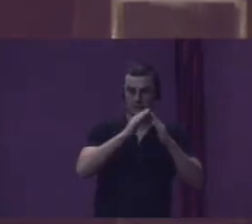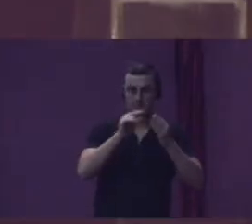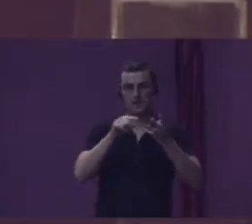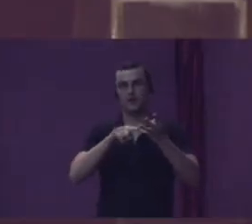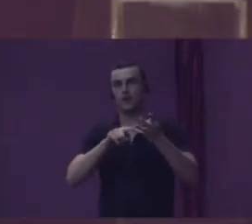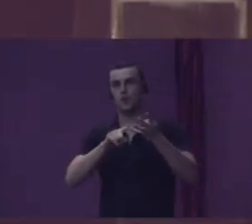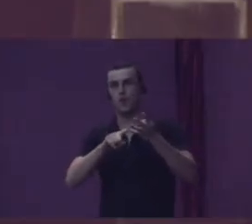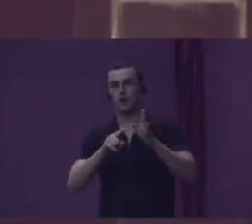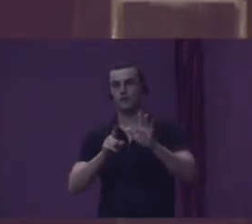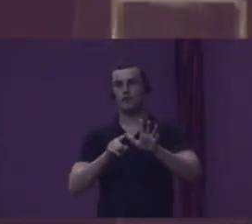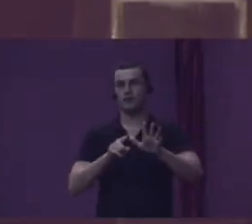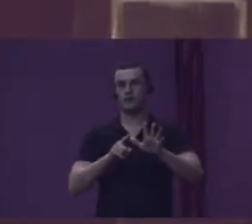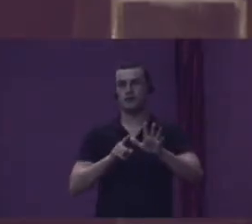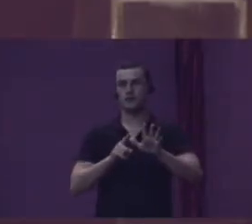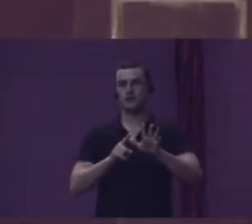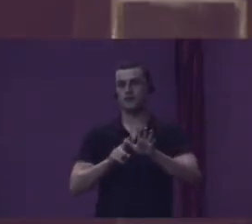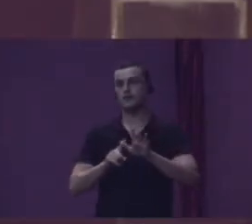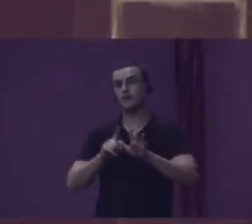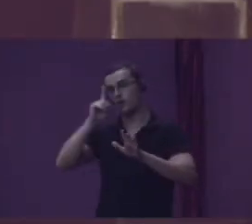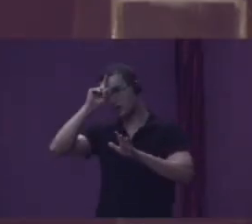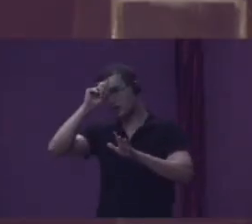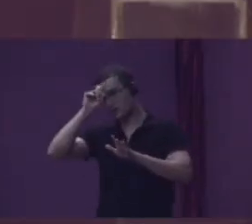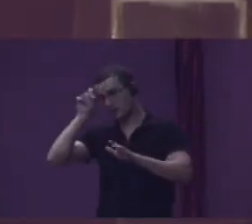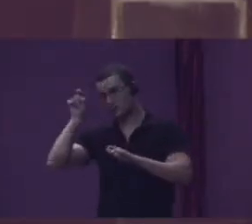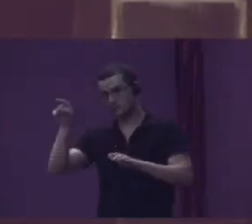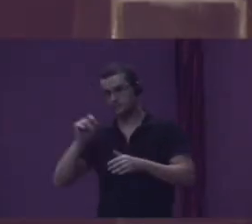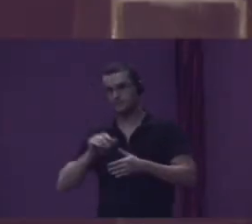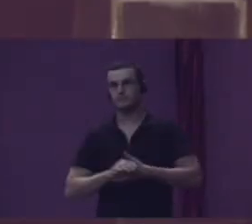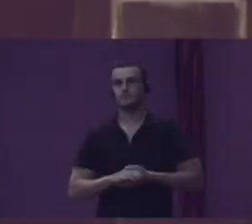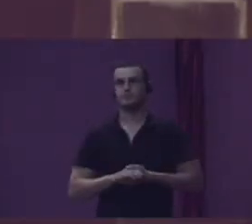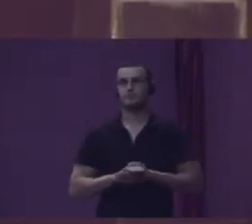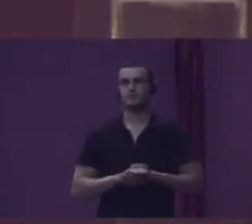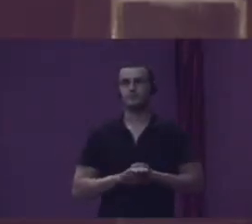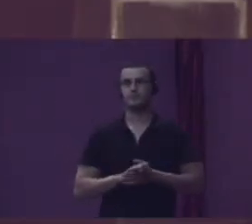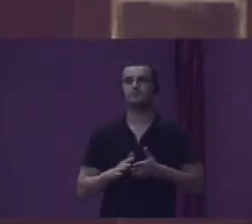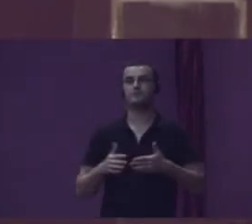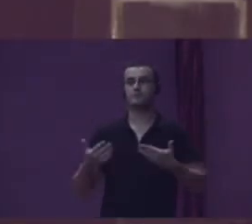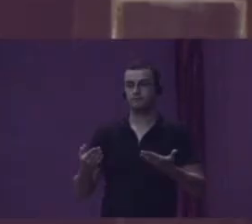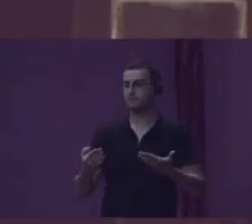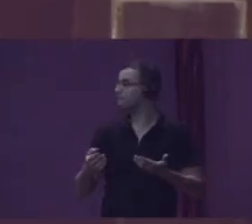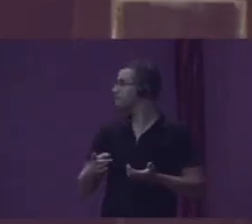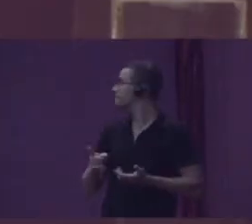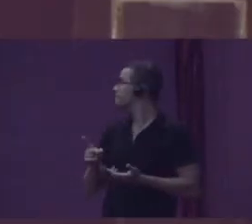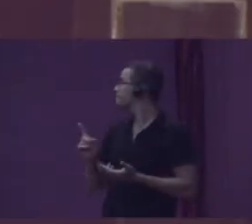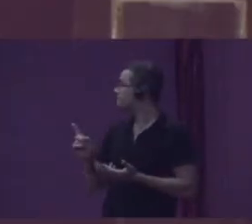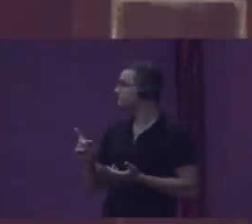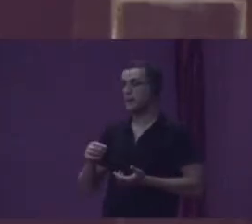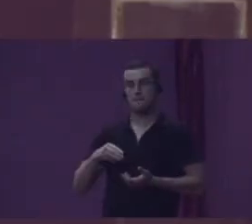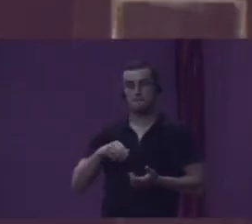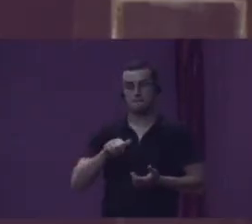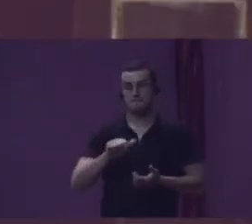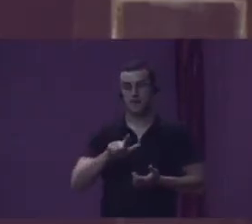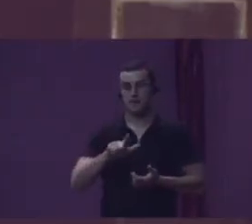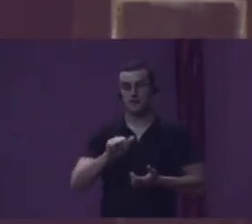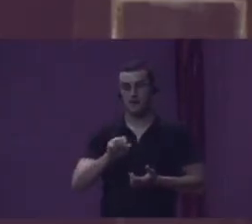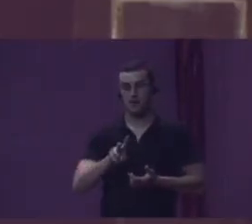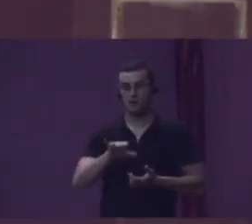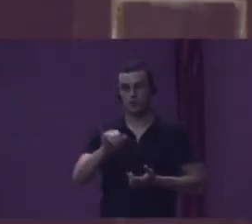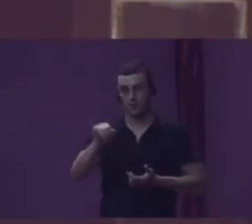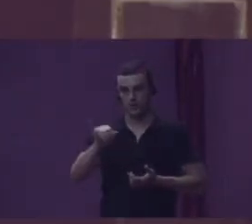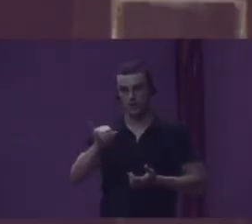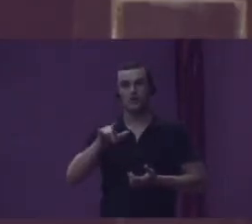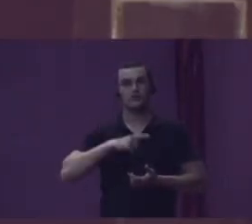admirable job over the past 20 or so years decreasing maternal mortality, and they've had a very high uptake of